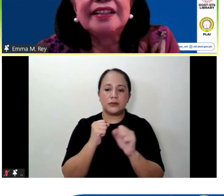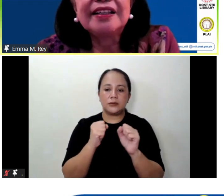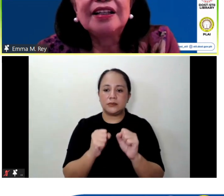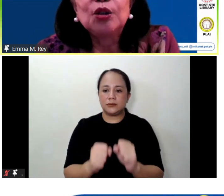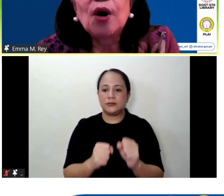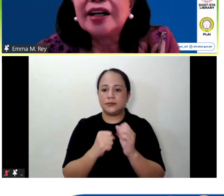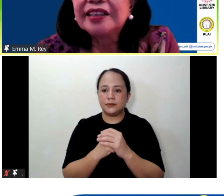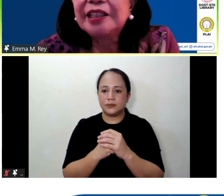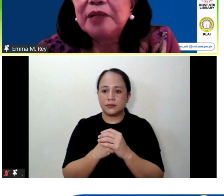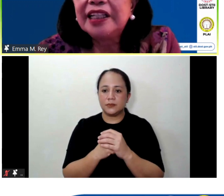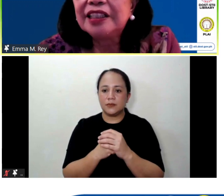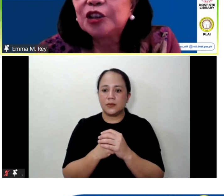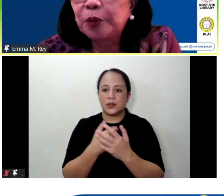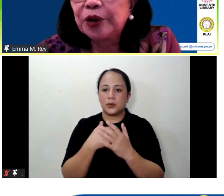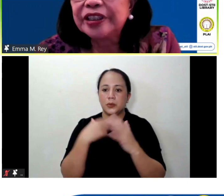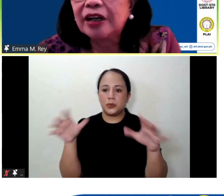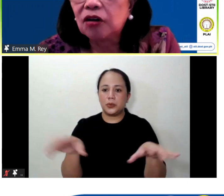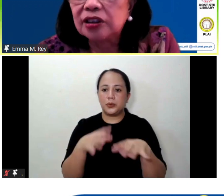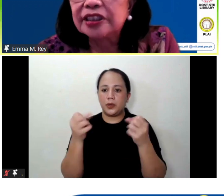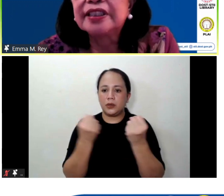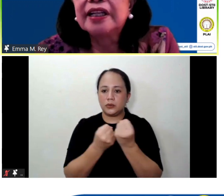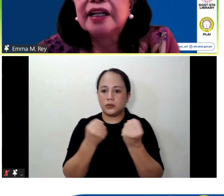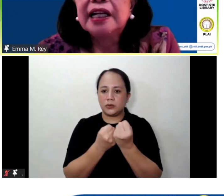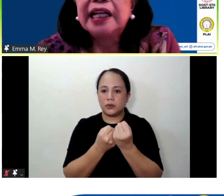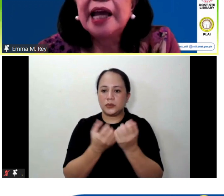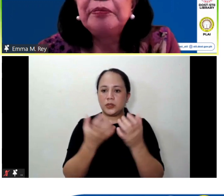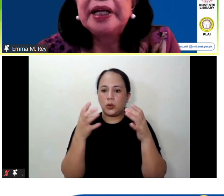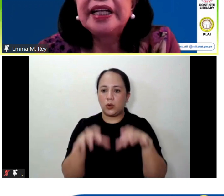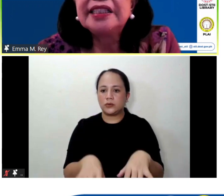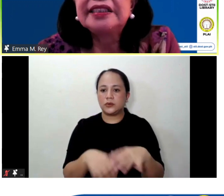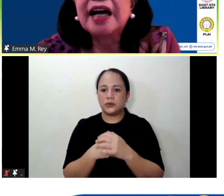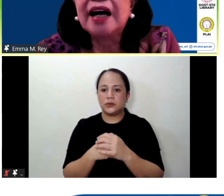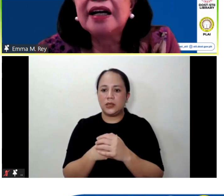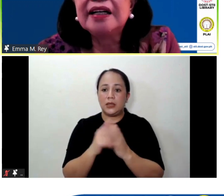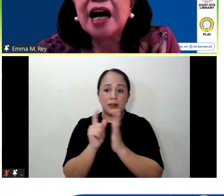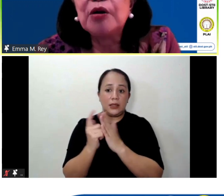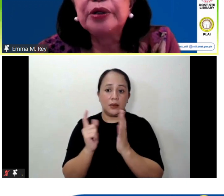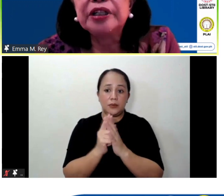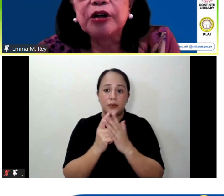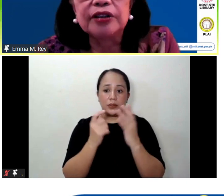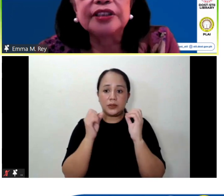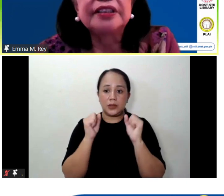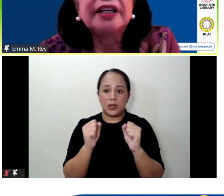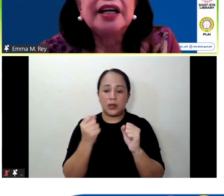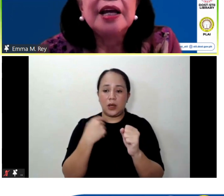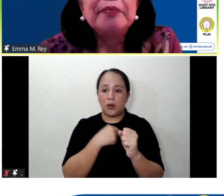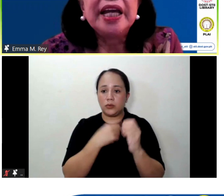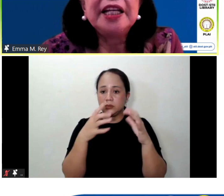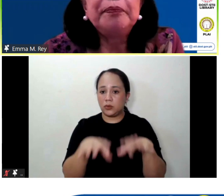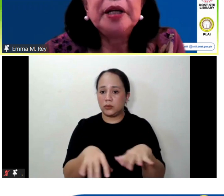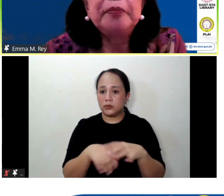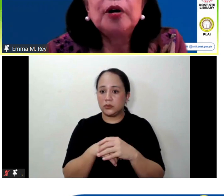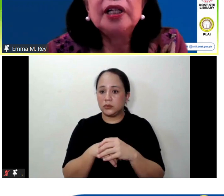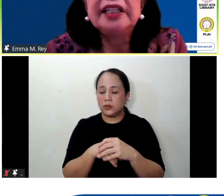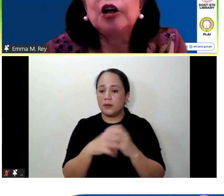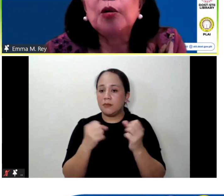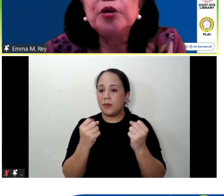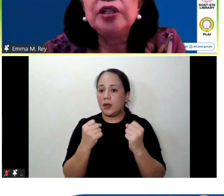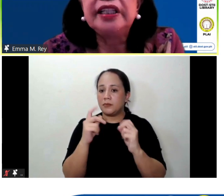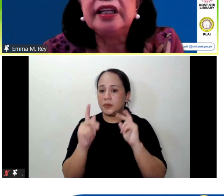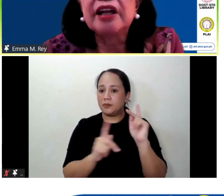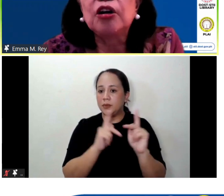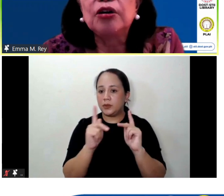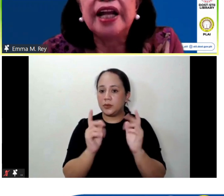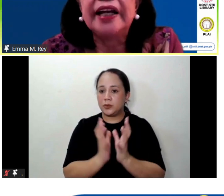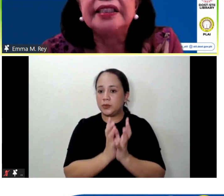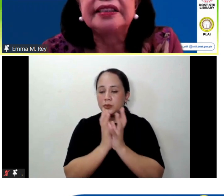means to actively support a cause. Libraries are our cause. Many people in the